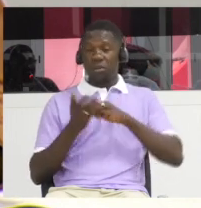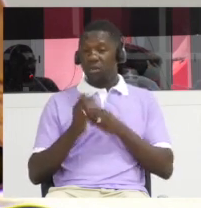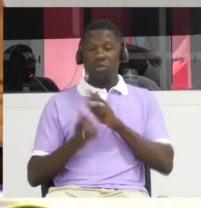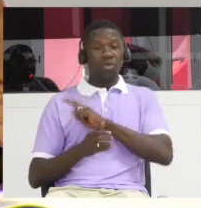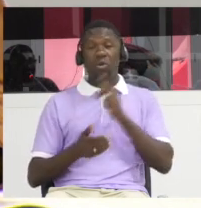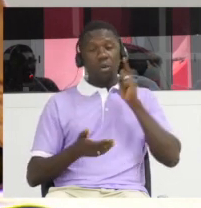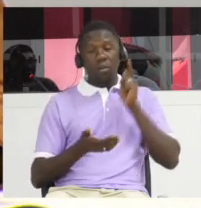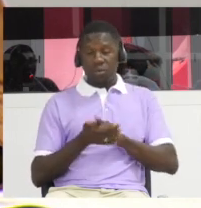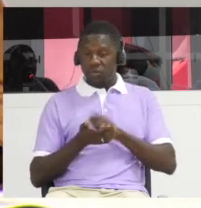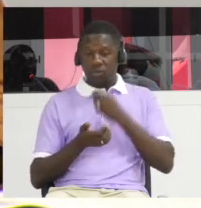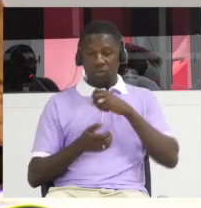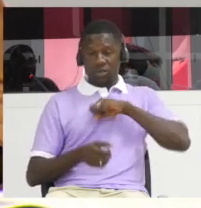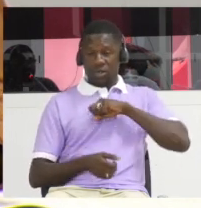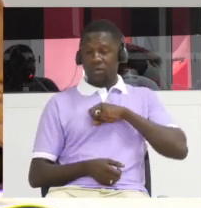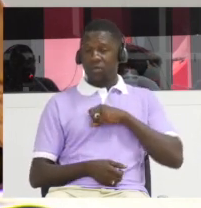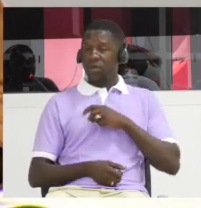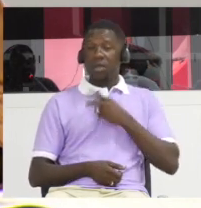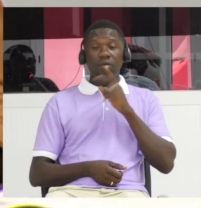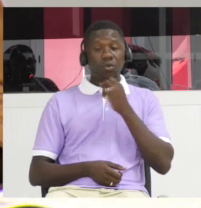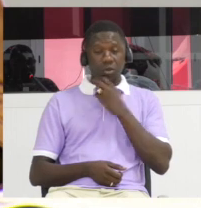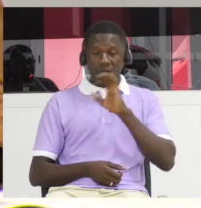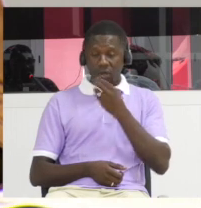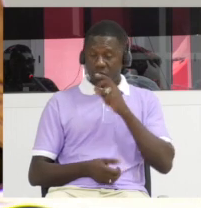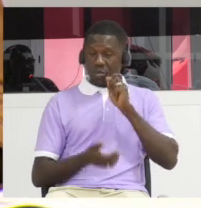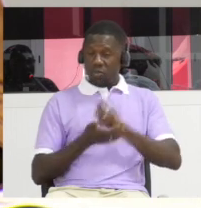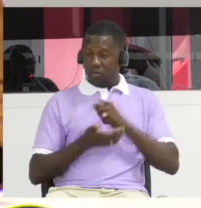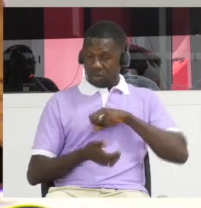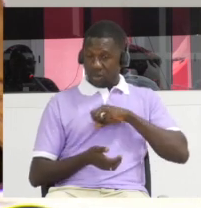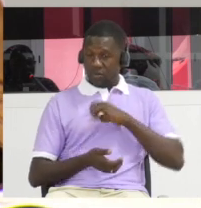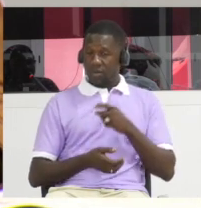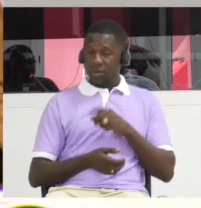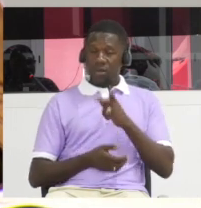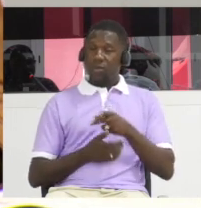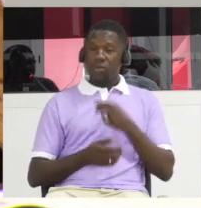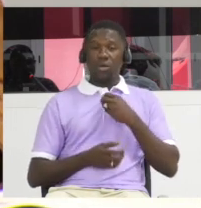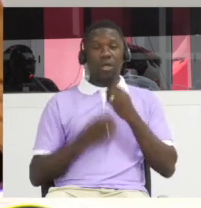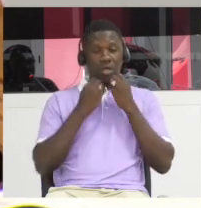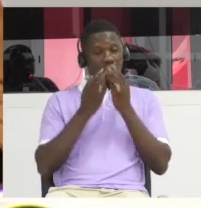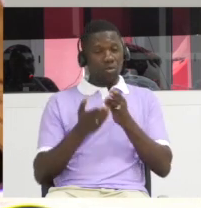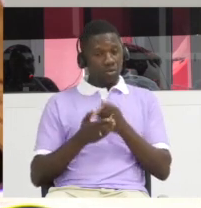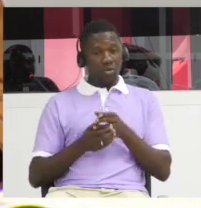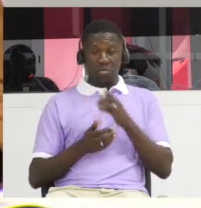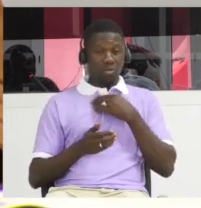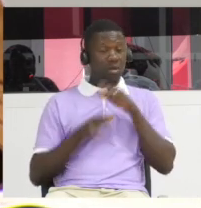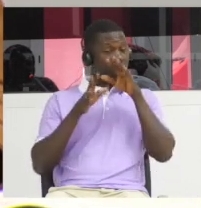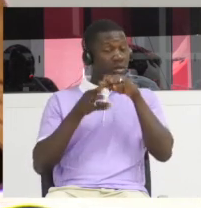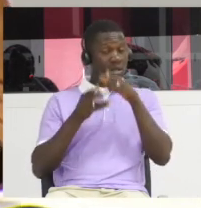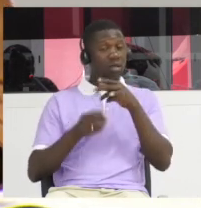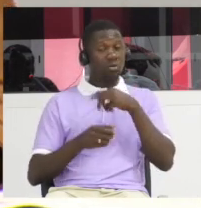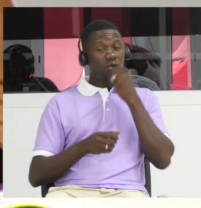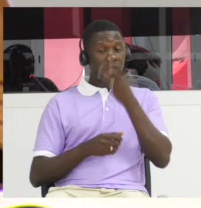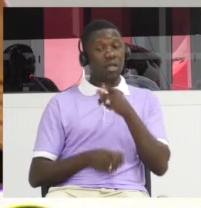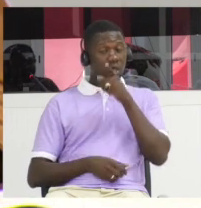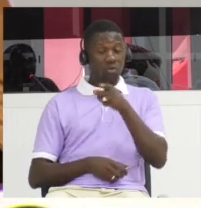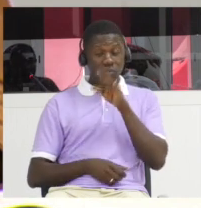it. If you cannot prove yourself innocent of it, you are liable to allegation that, or to be accused that you did it, and